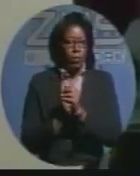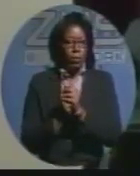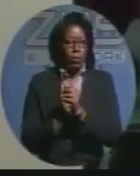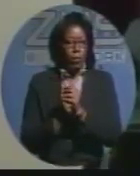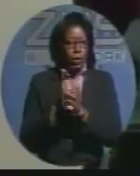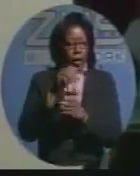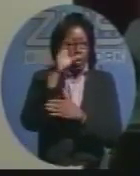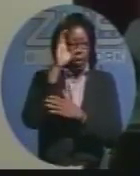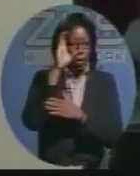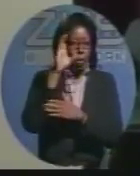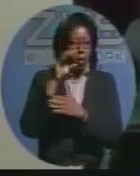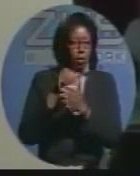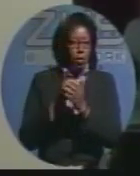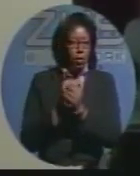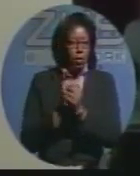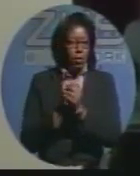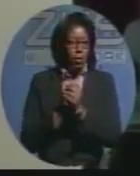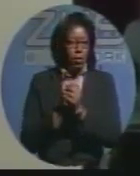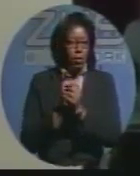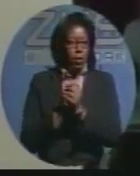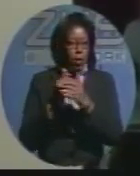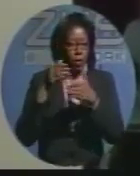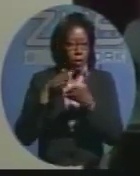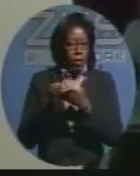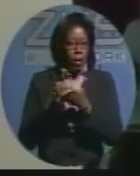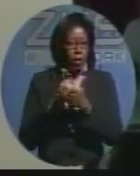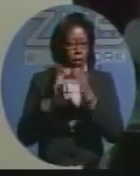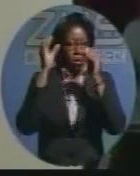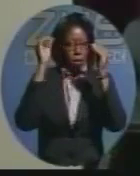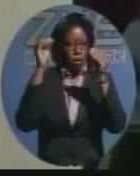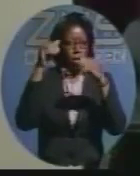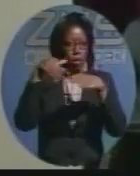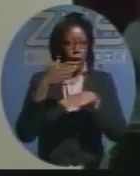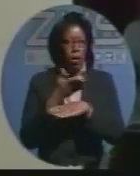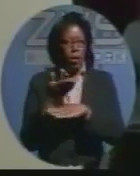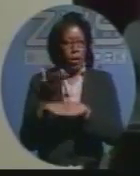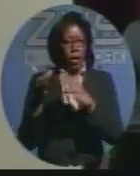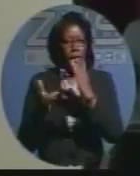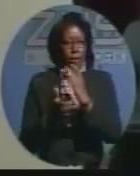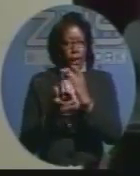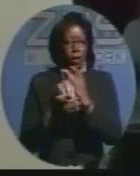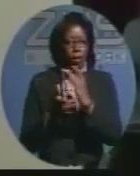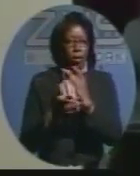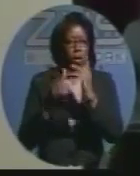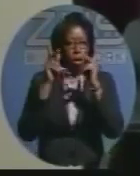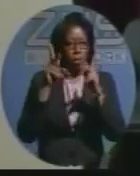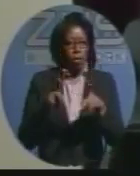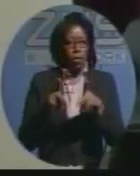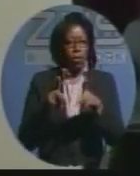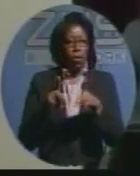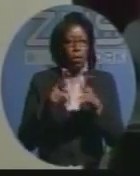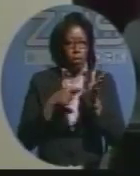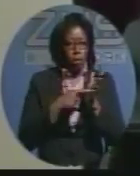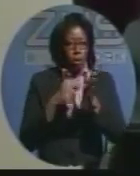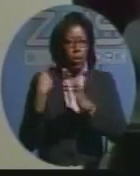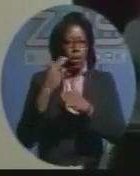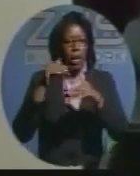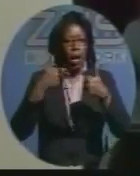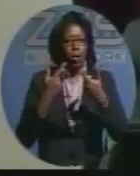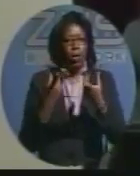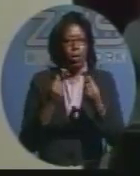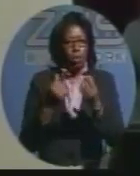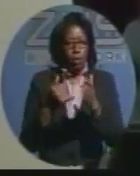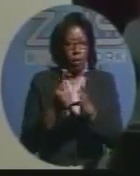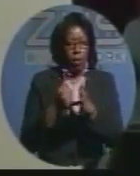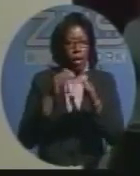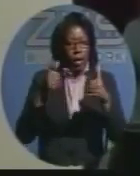The Cuban delegation are willing to send teachers down to the Bahamas and technical experts to show us how they've done it